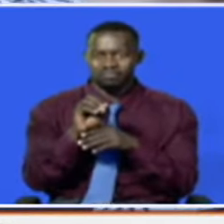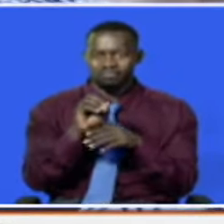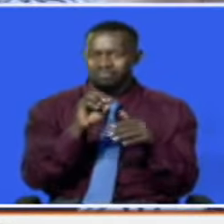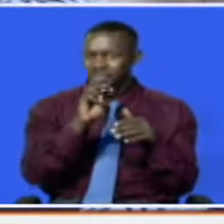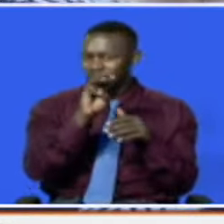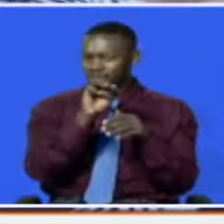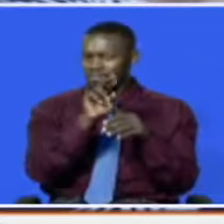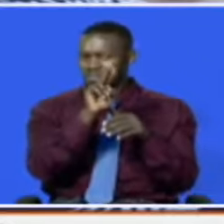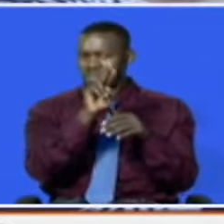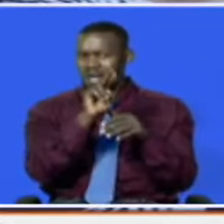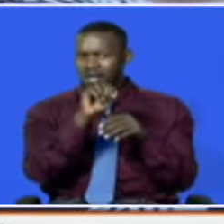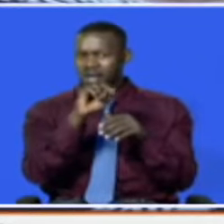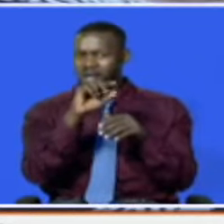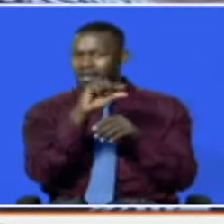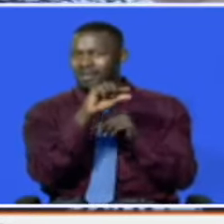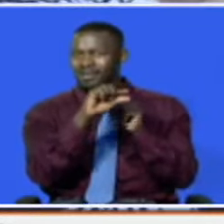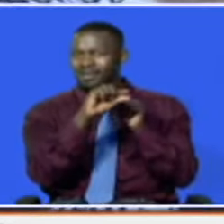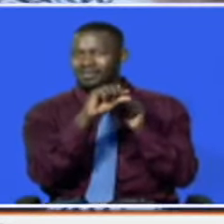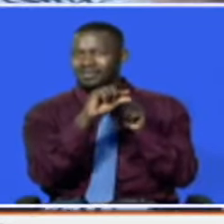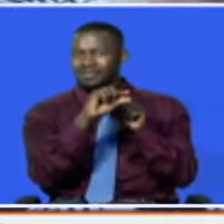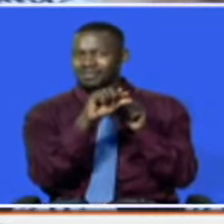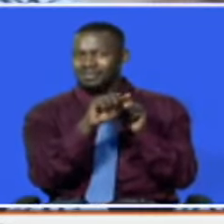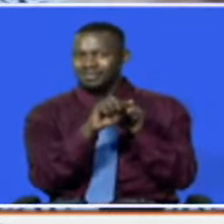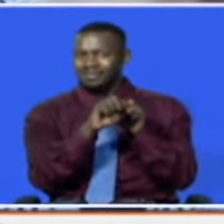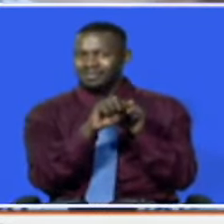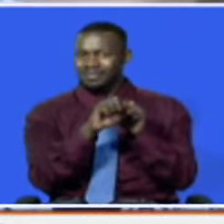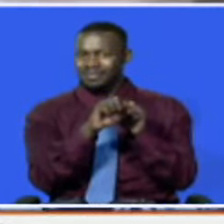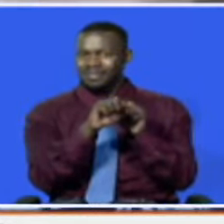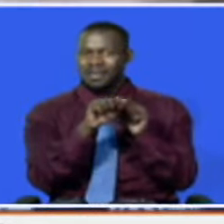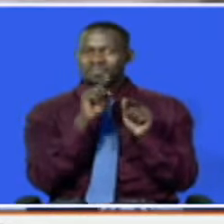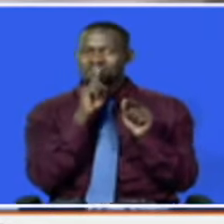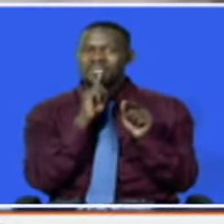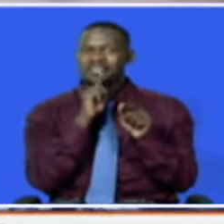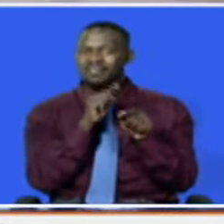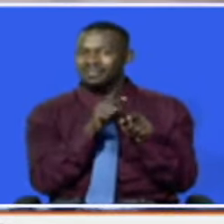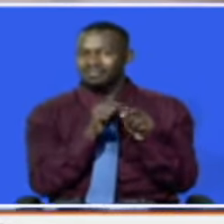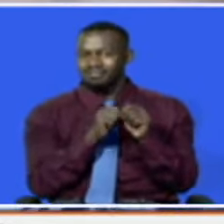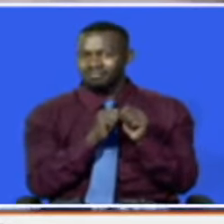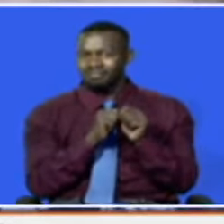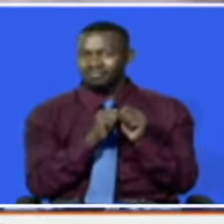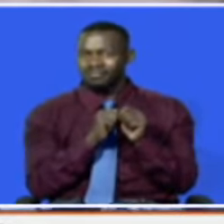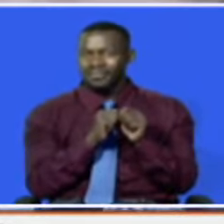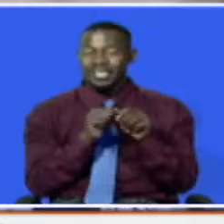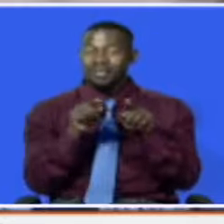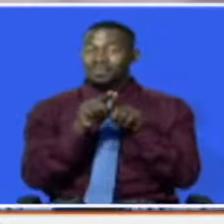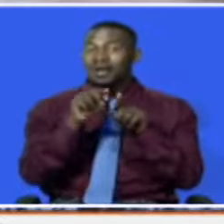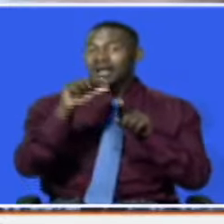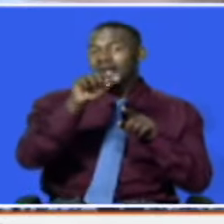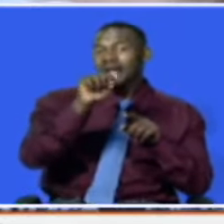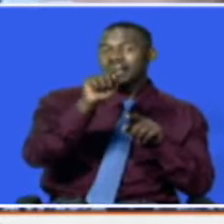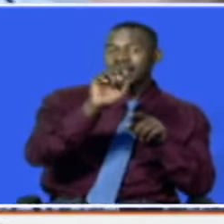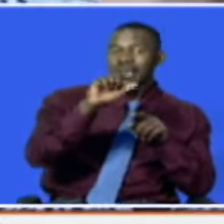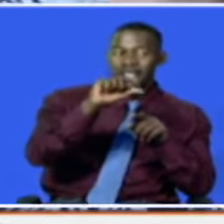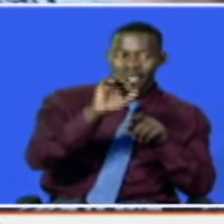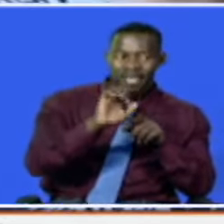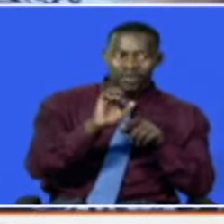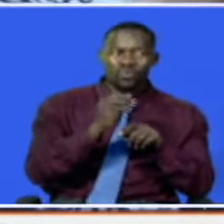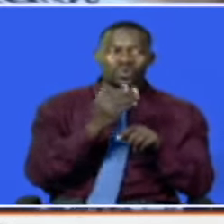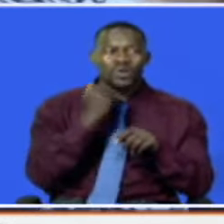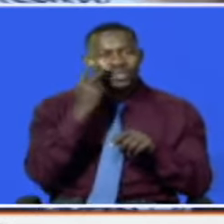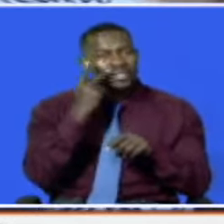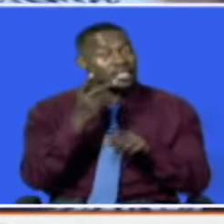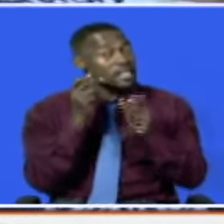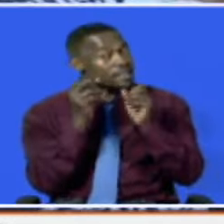arrangements where the FPOs which are in value chain ya ndengu tumeangalia pia gategi tuone kama tutawapatia